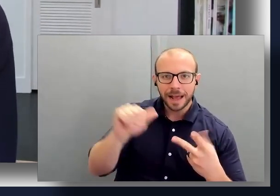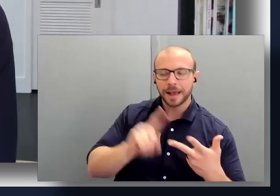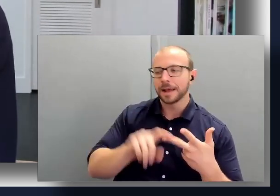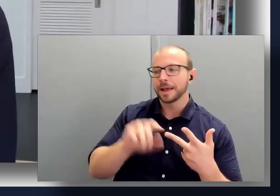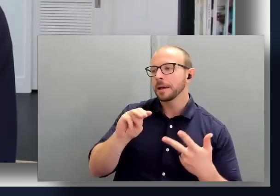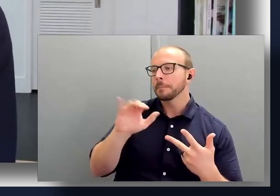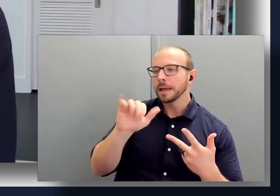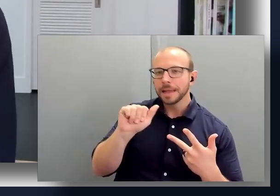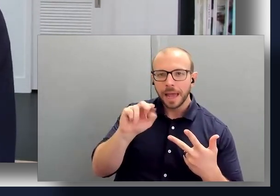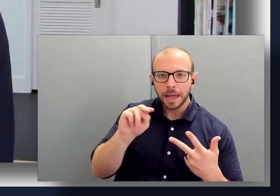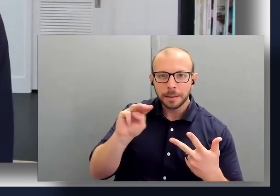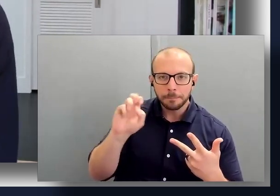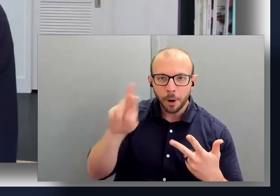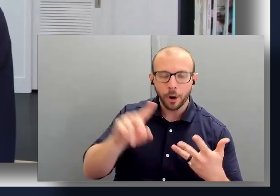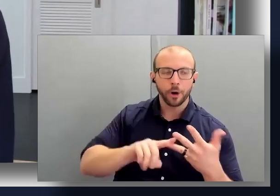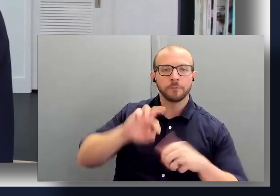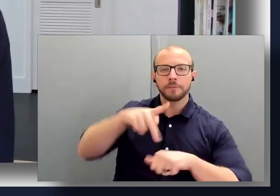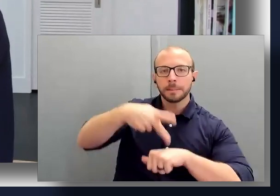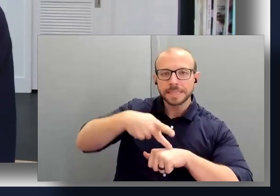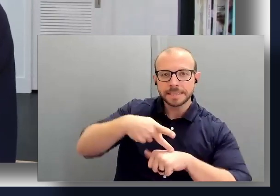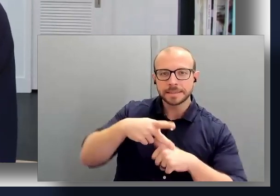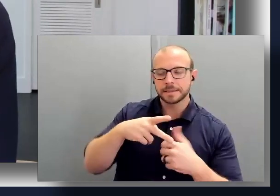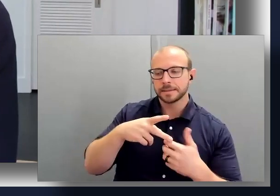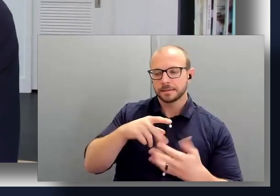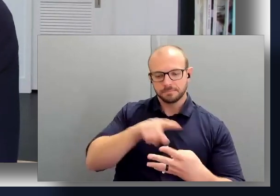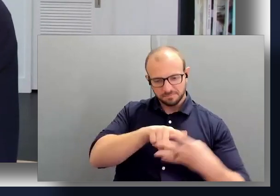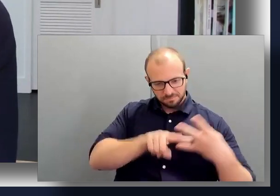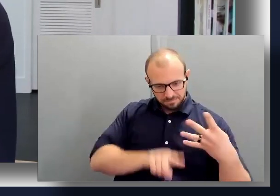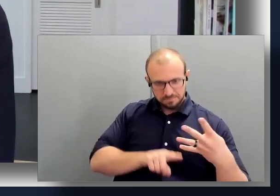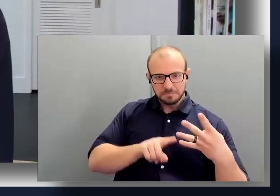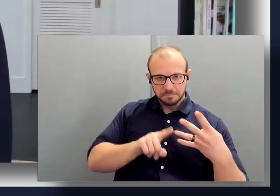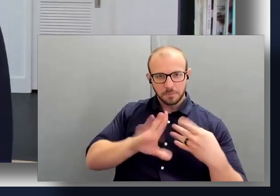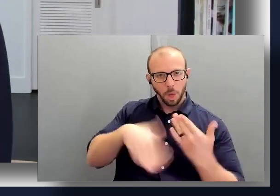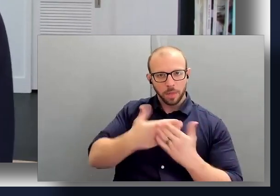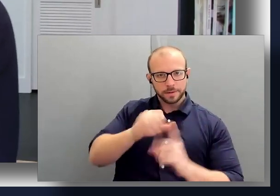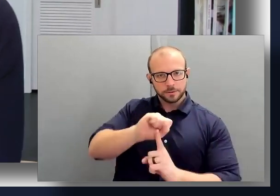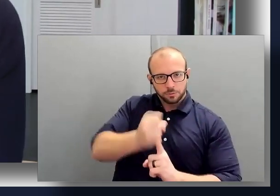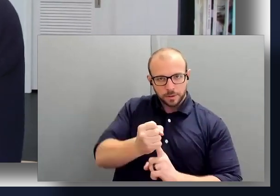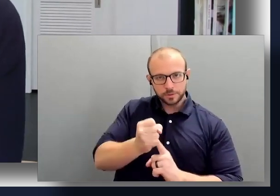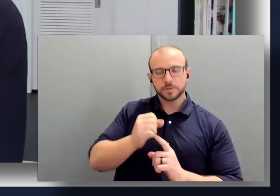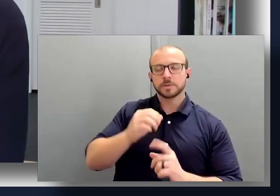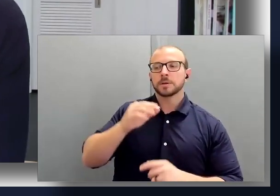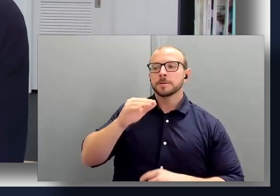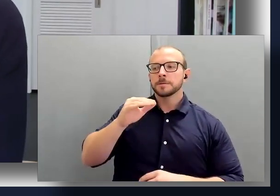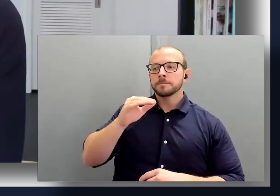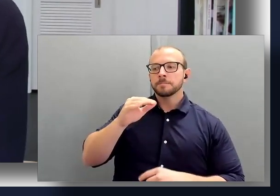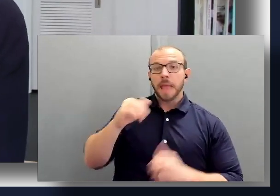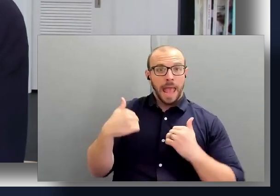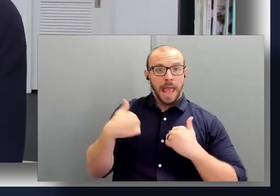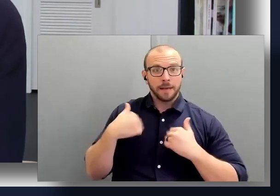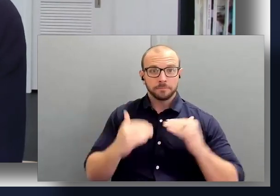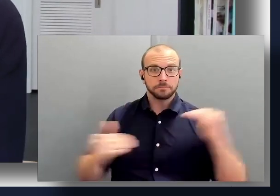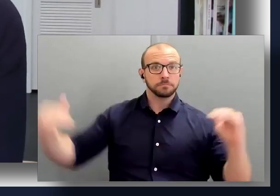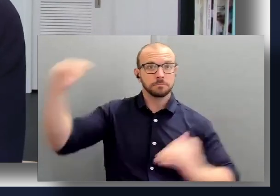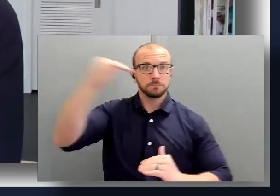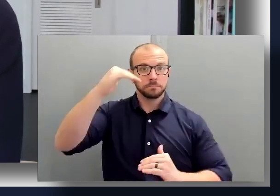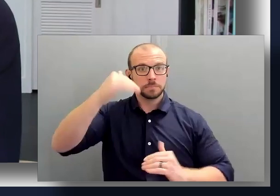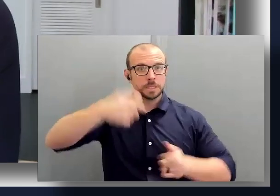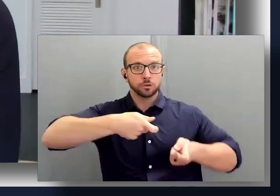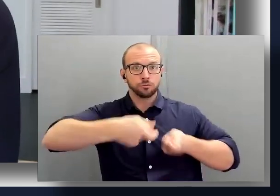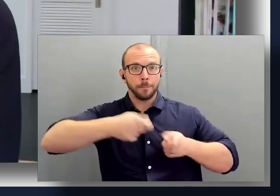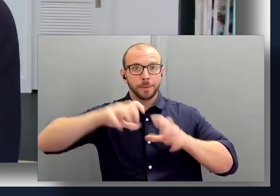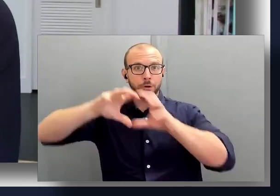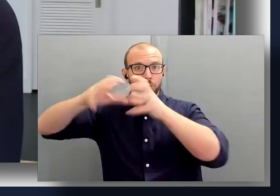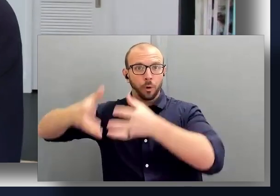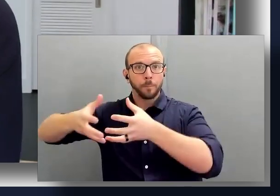India and Myanmar and the Philippines. All of these are cases where you have a